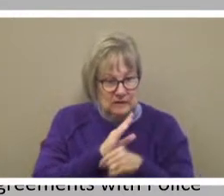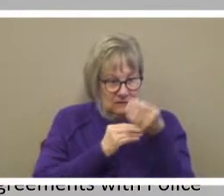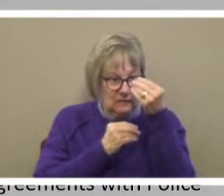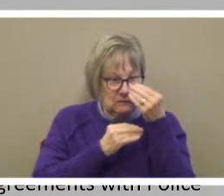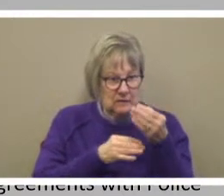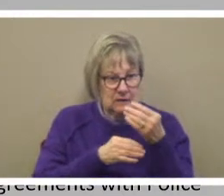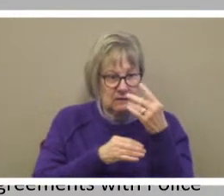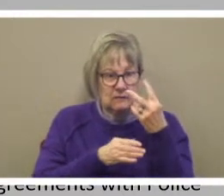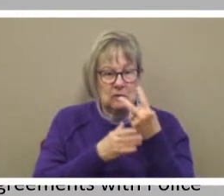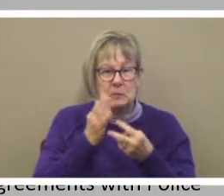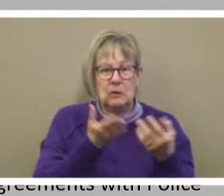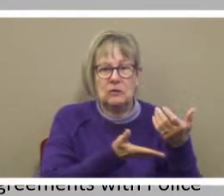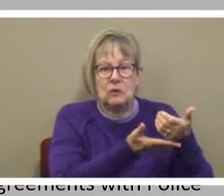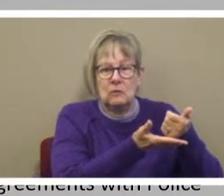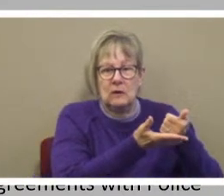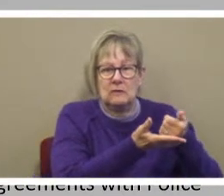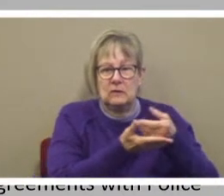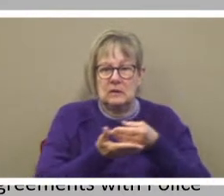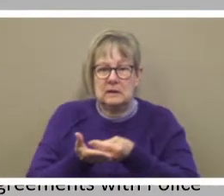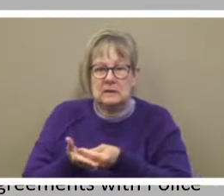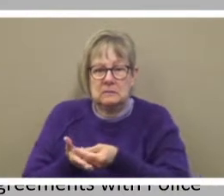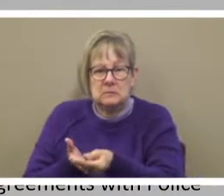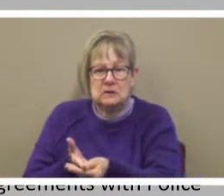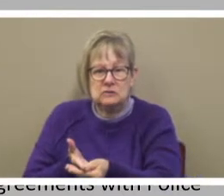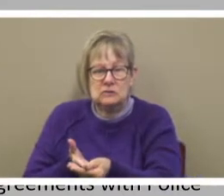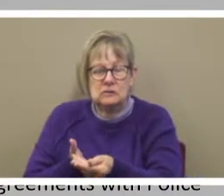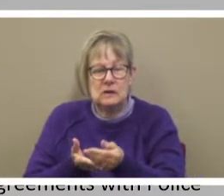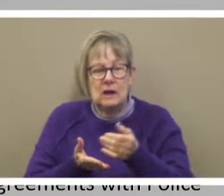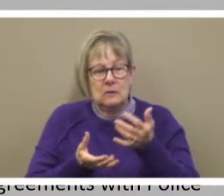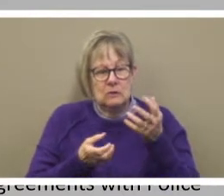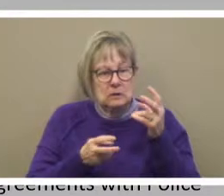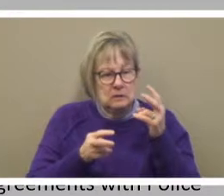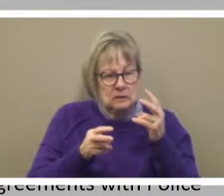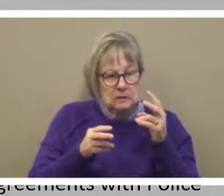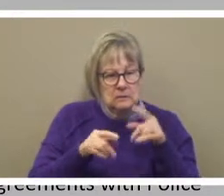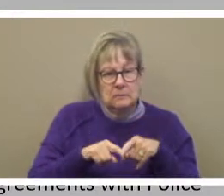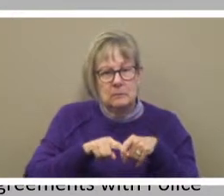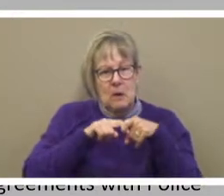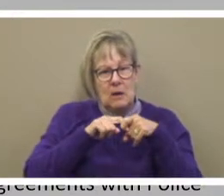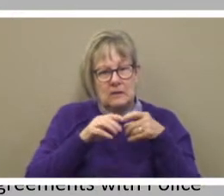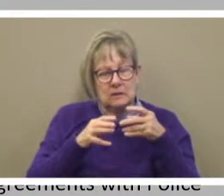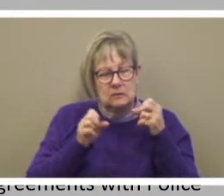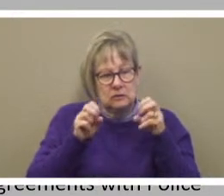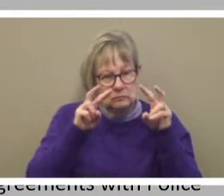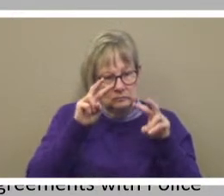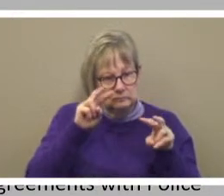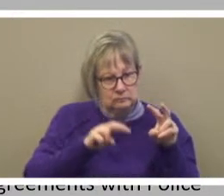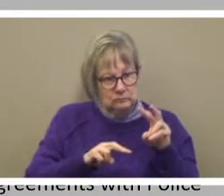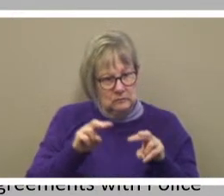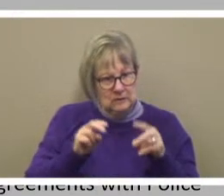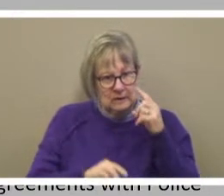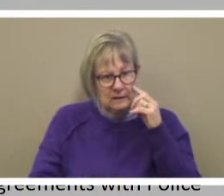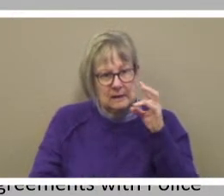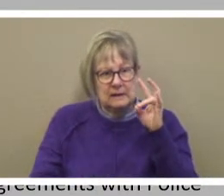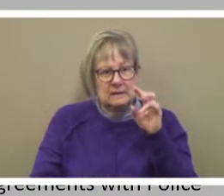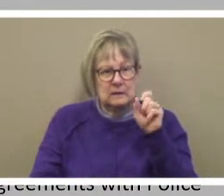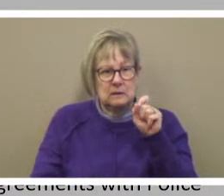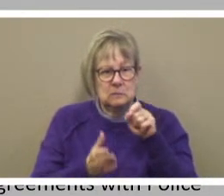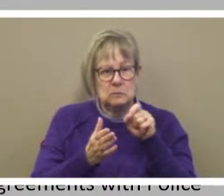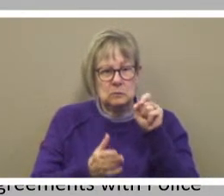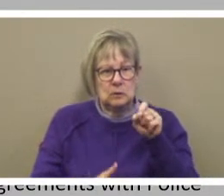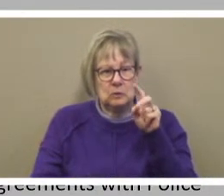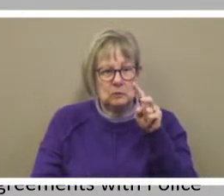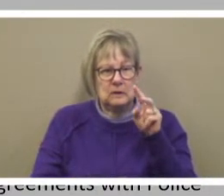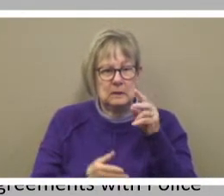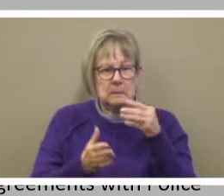information for both the revenues and the expenditures. And so I want to take pause here so you can see that $7.1 million